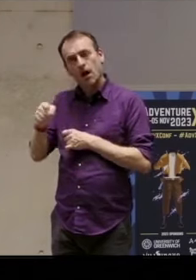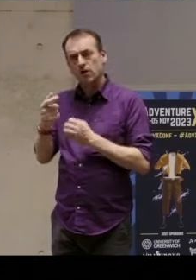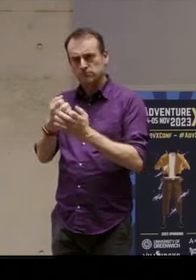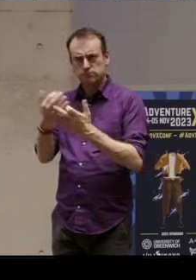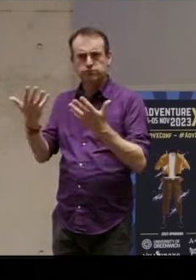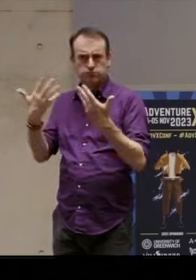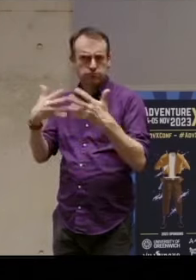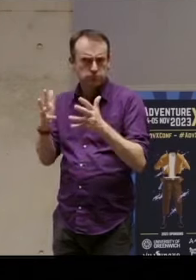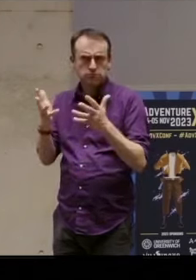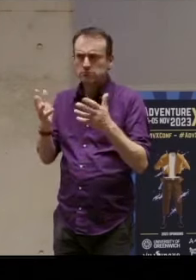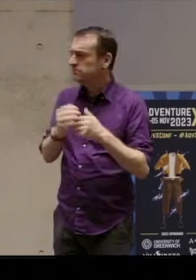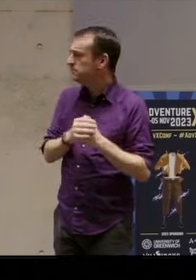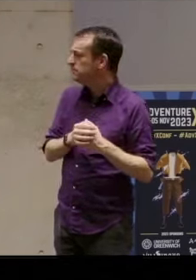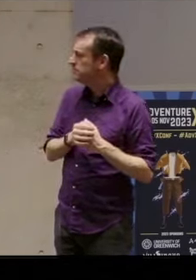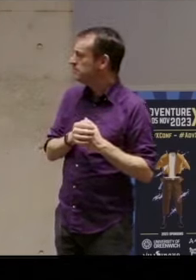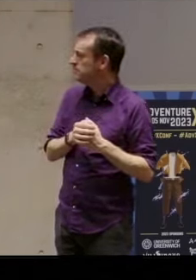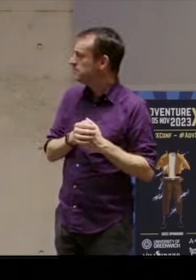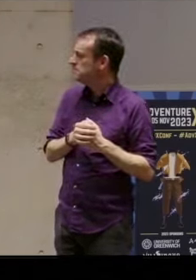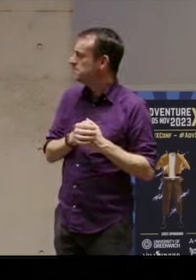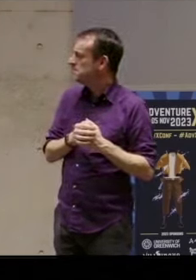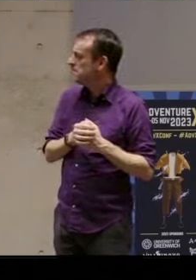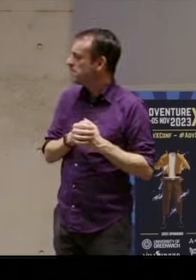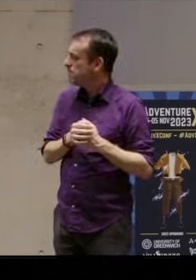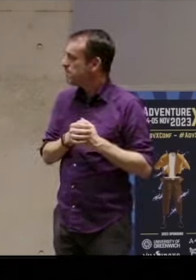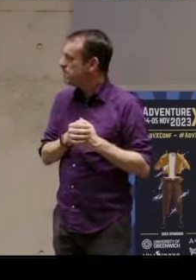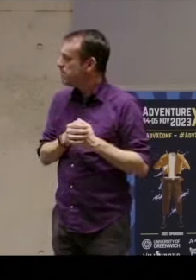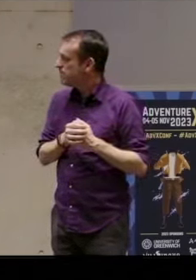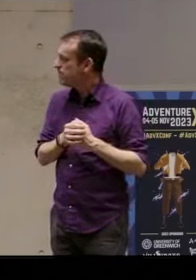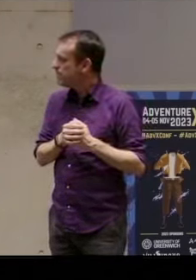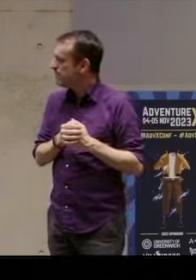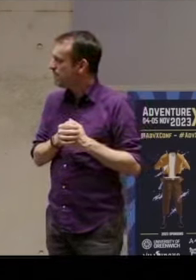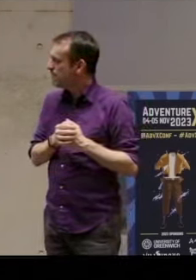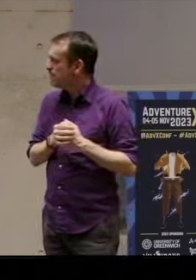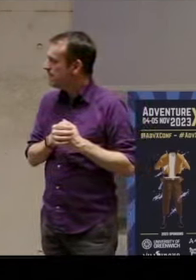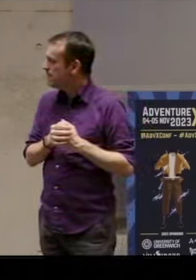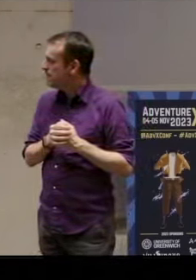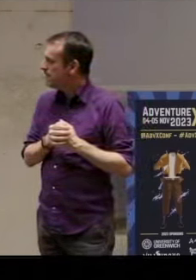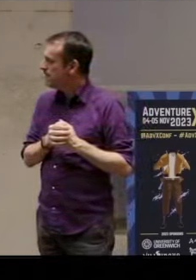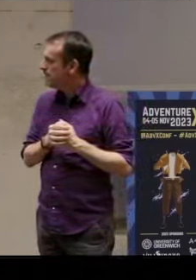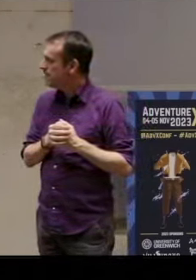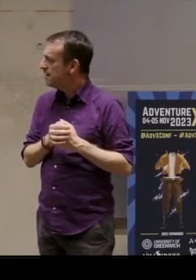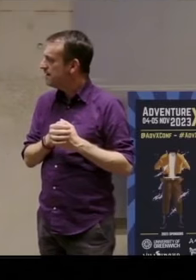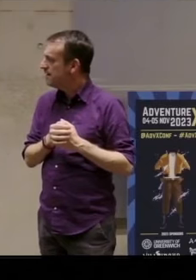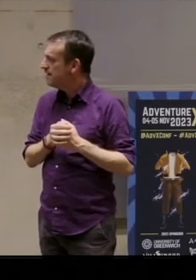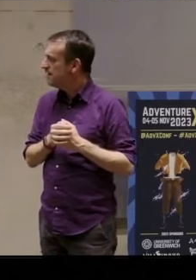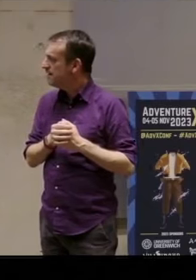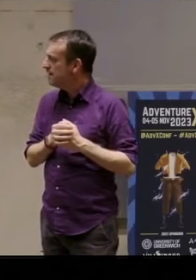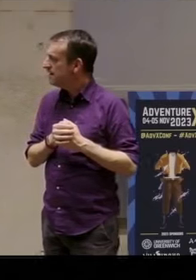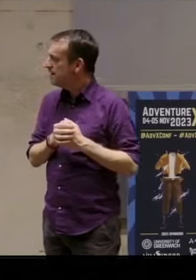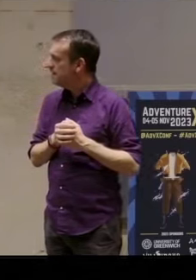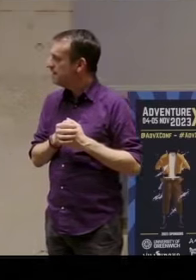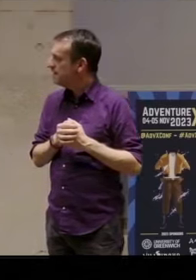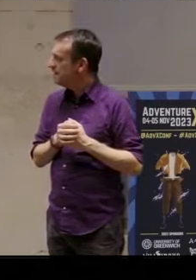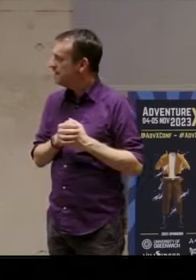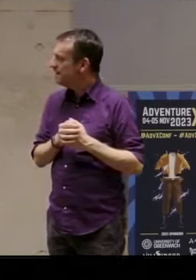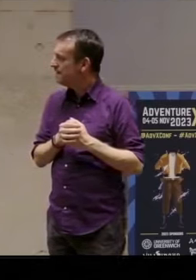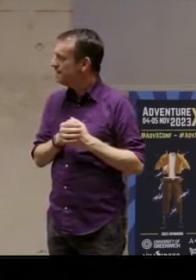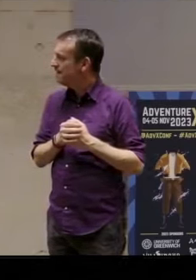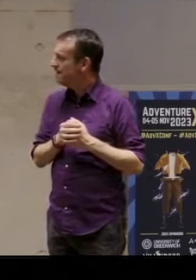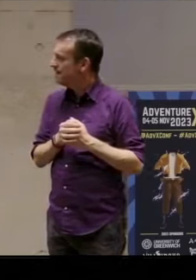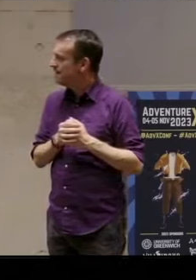company. Amanita founder Jakub Dvorsky did not appear out of thin air and formed one of the